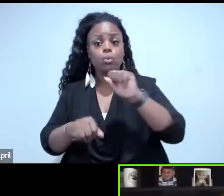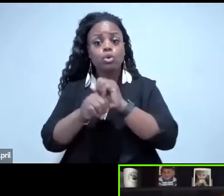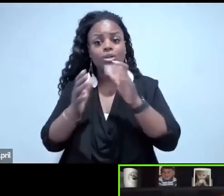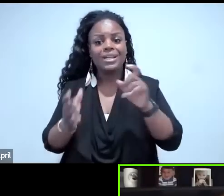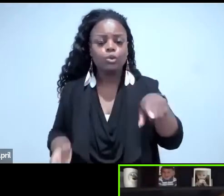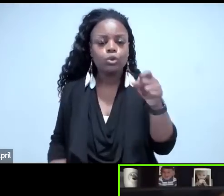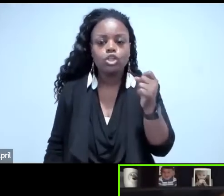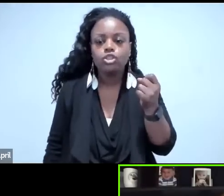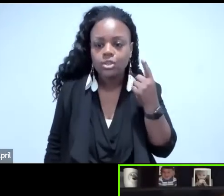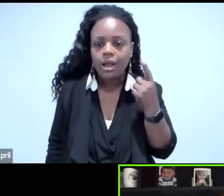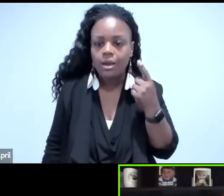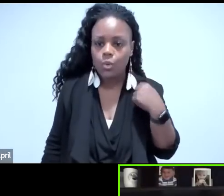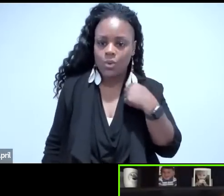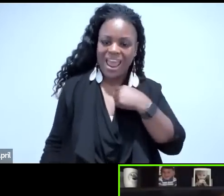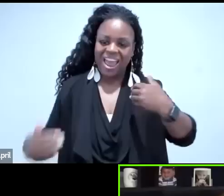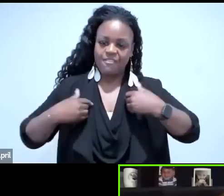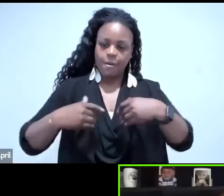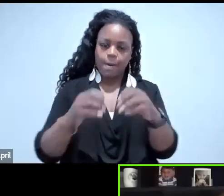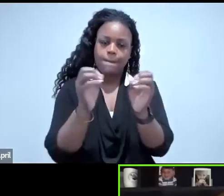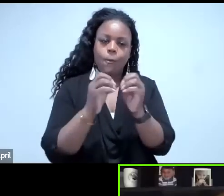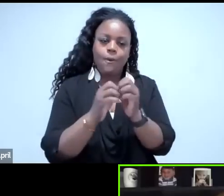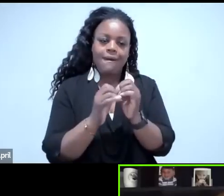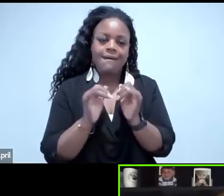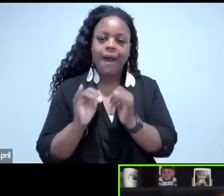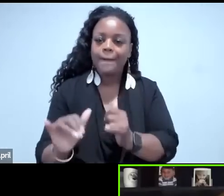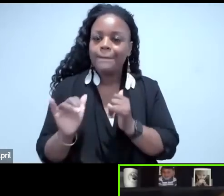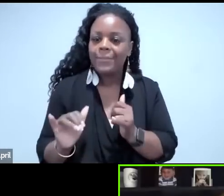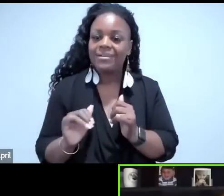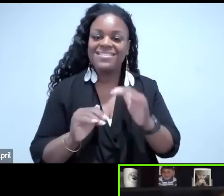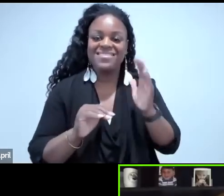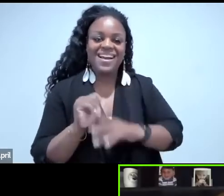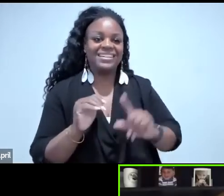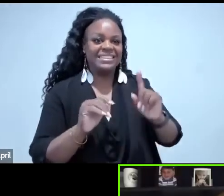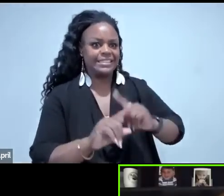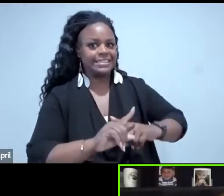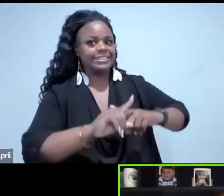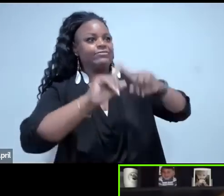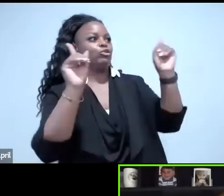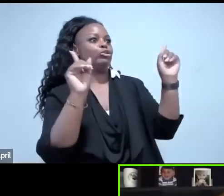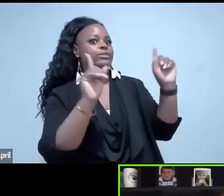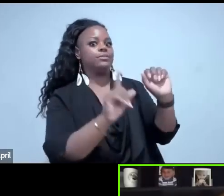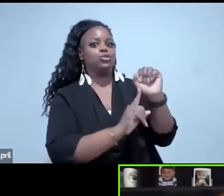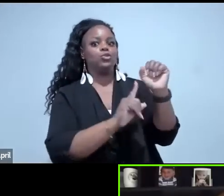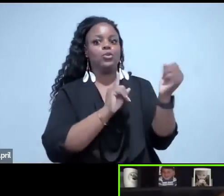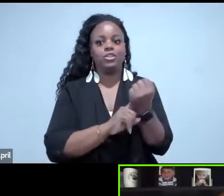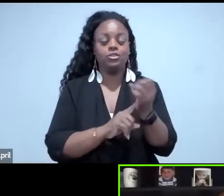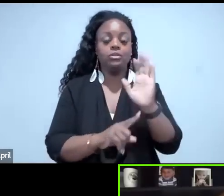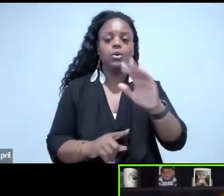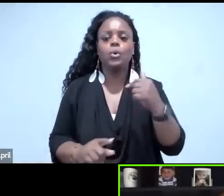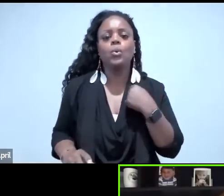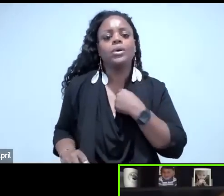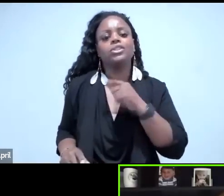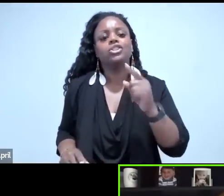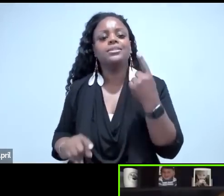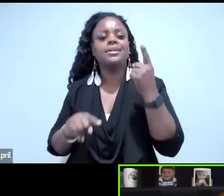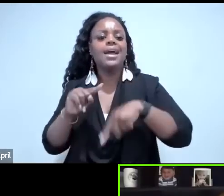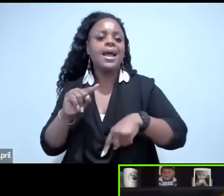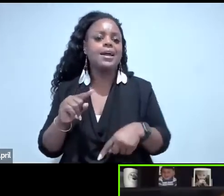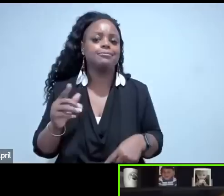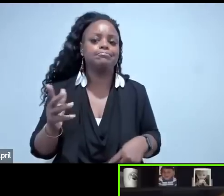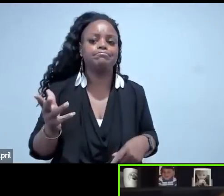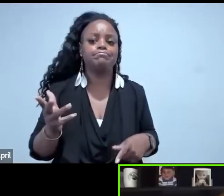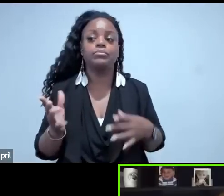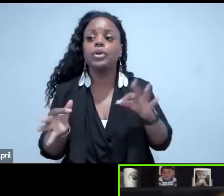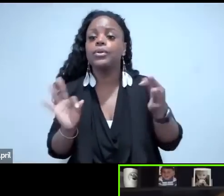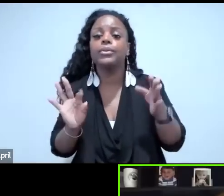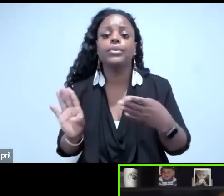different. We cannot shy away from the social issues that are in our face today. Unions are